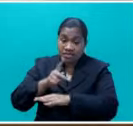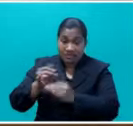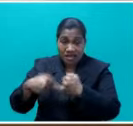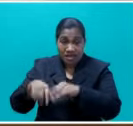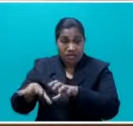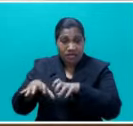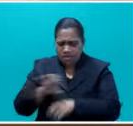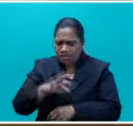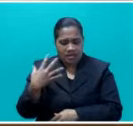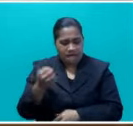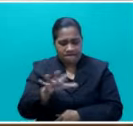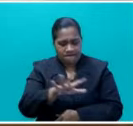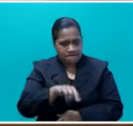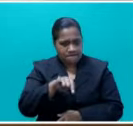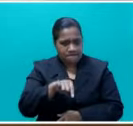this.